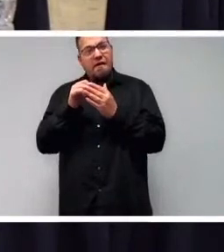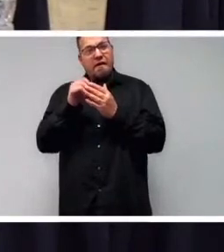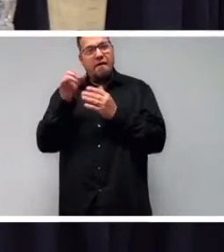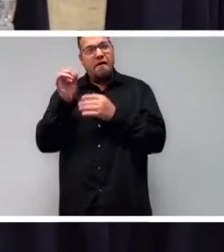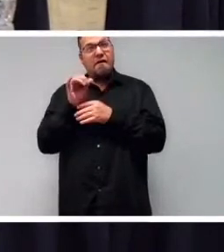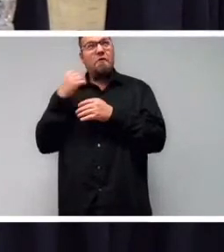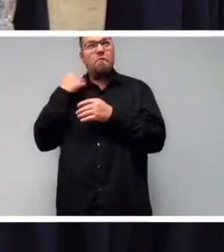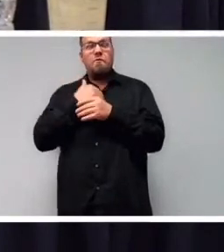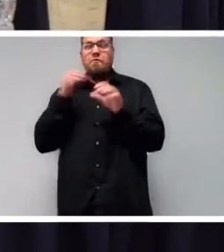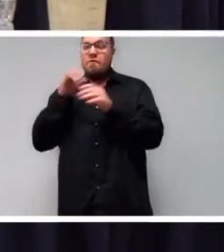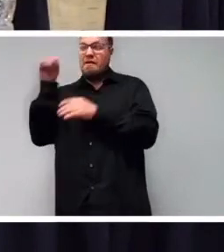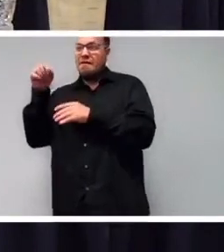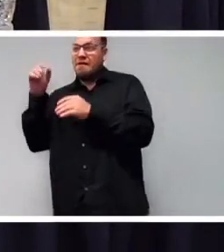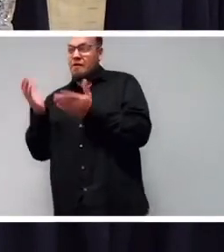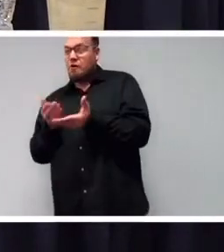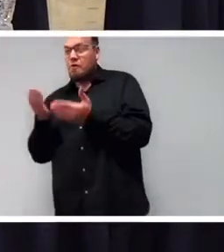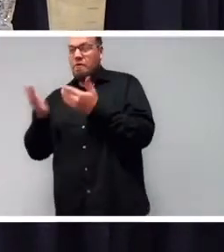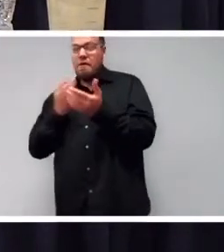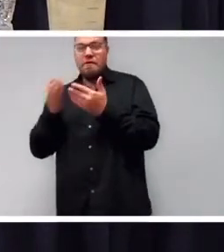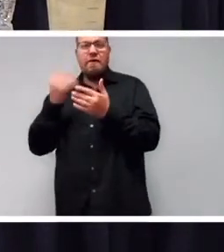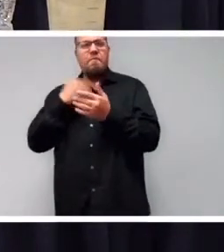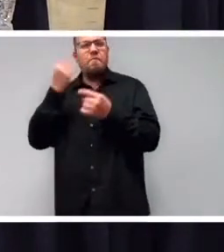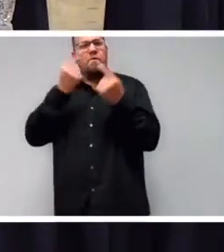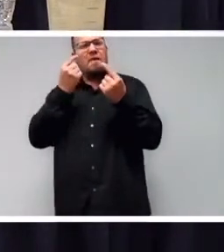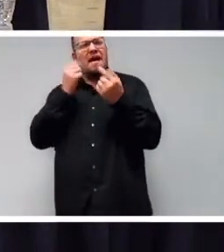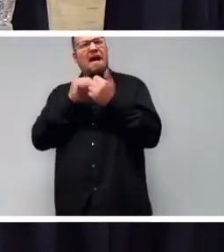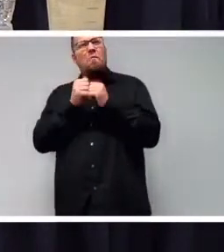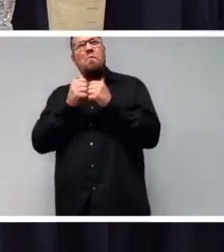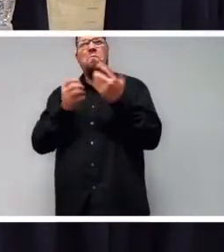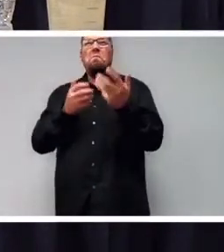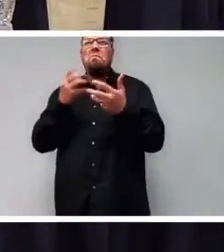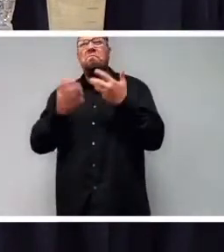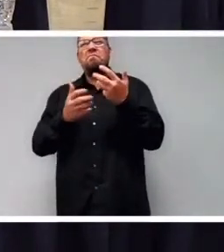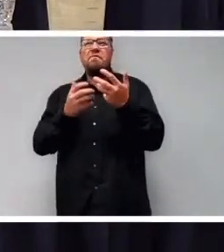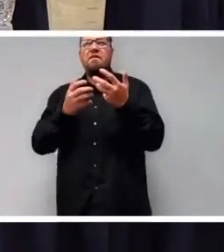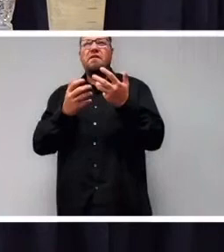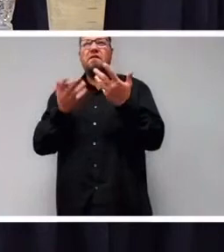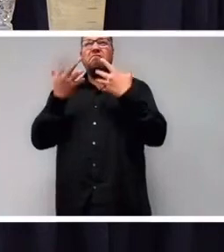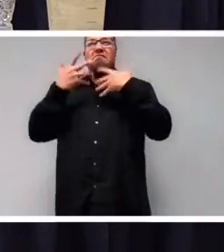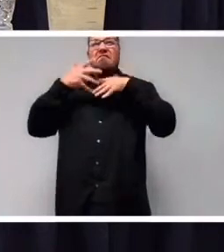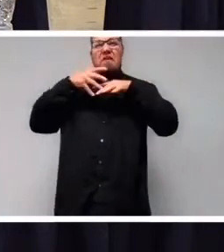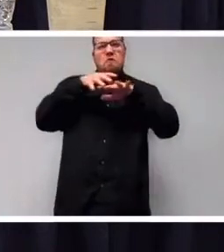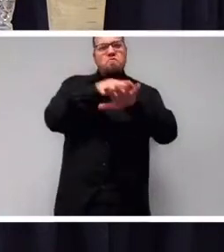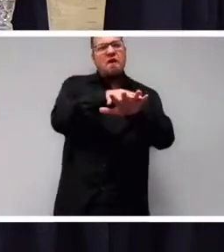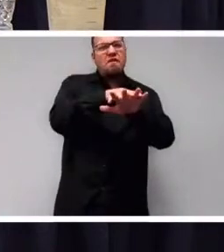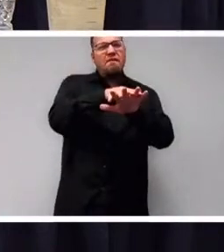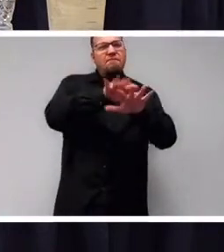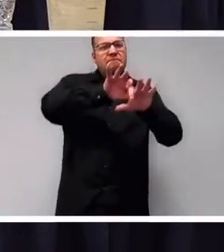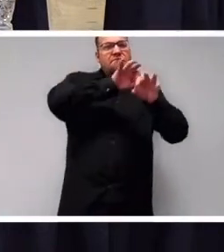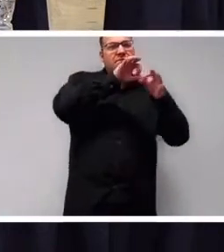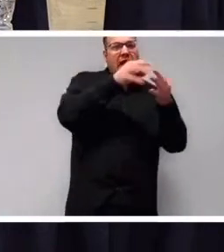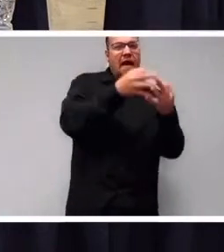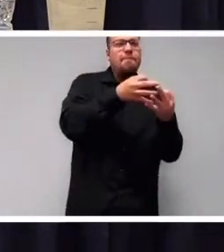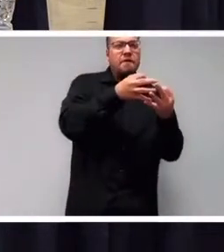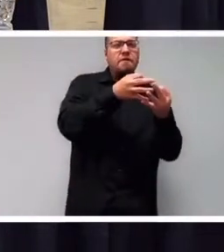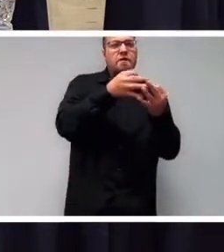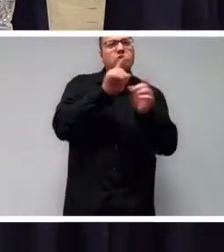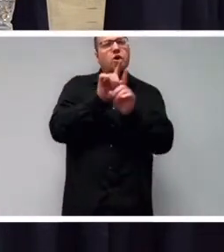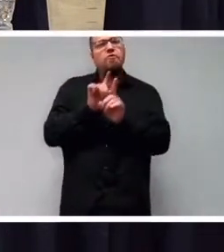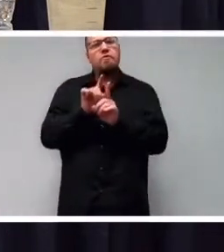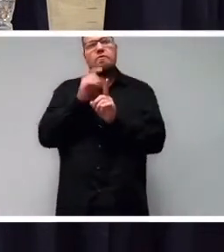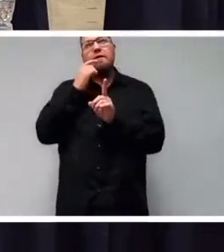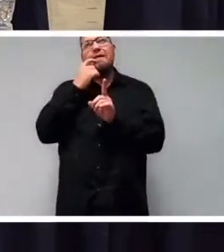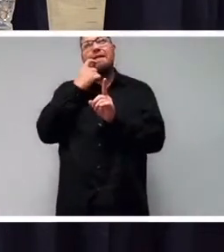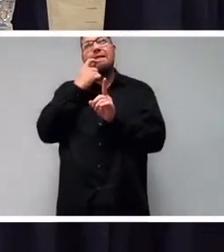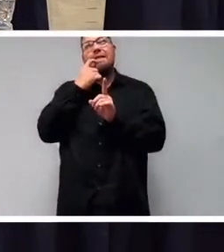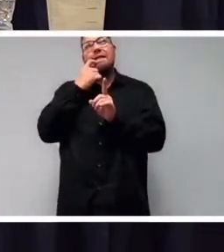here, whatnot. I'm just wondering how you integrate the family and also on that